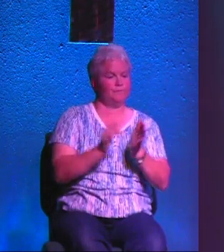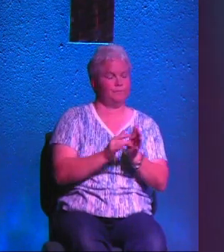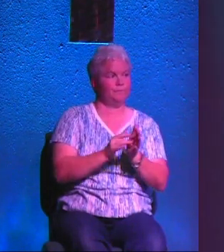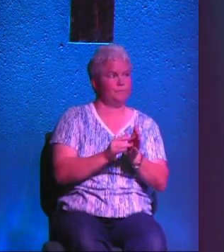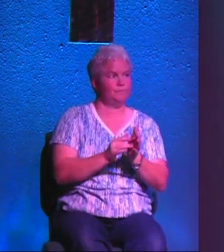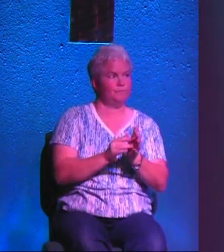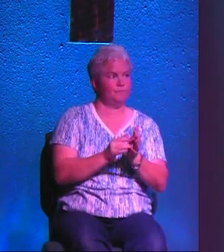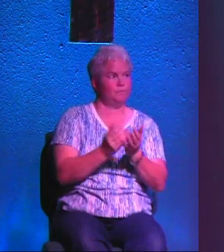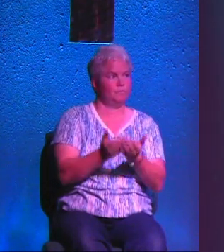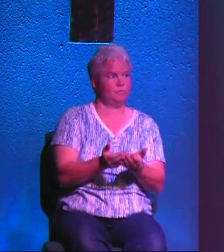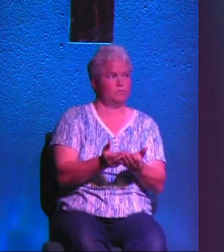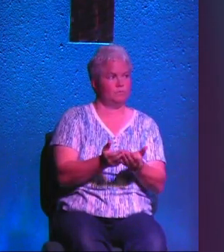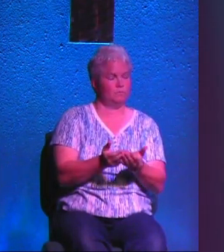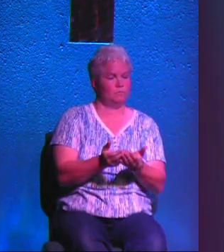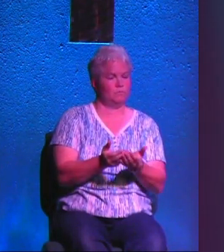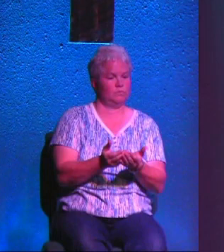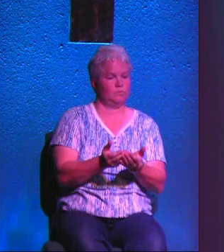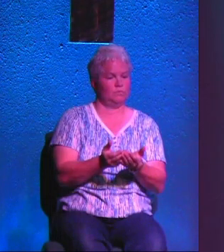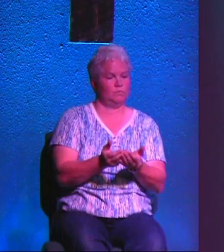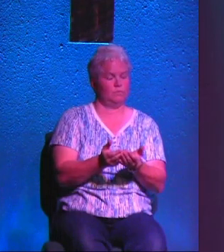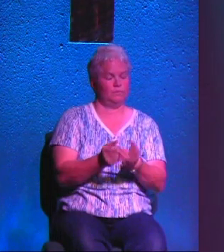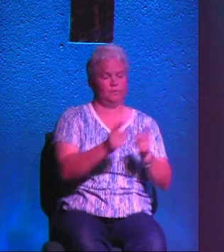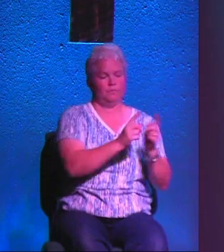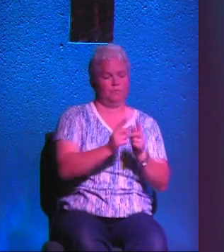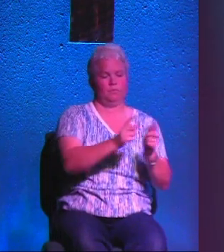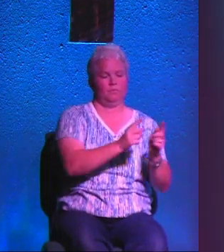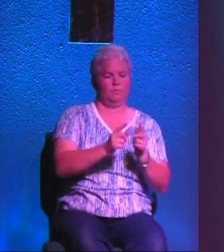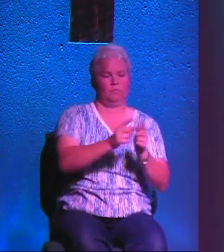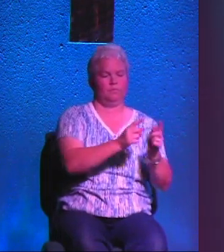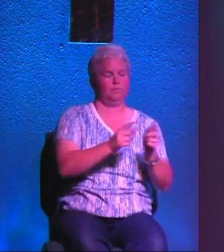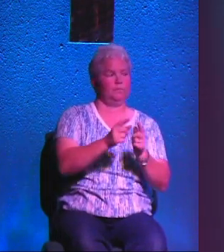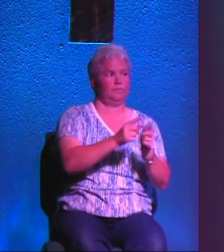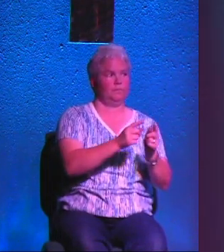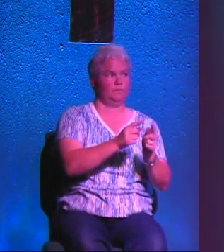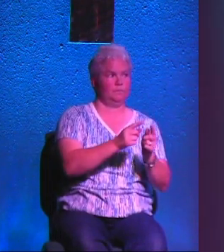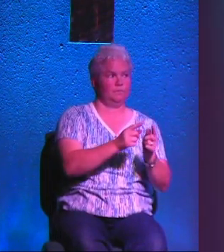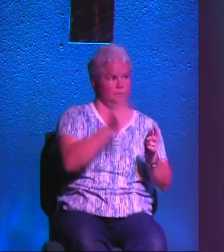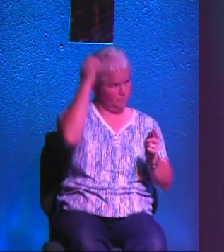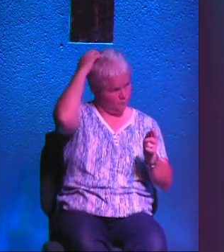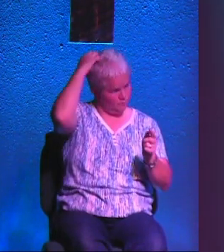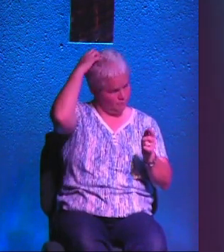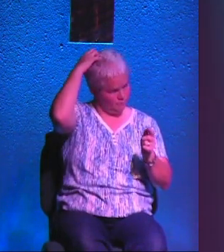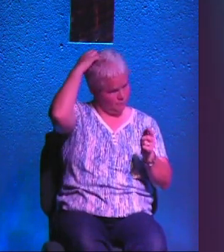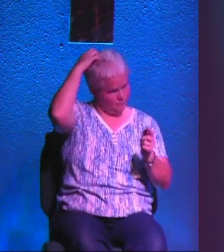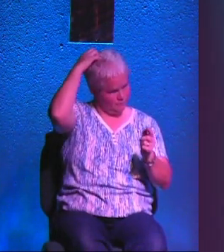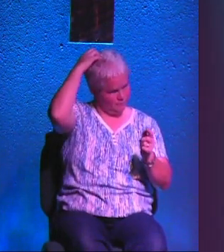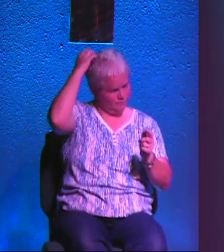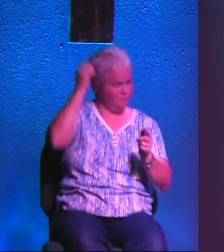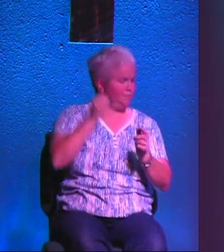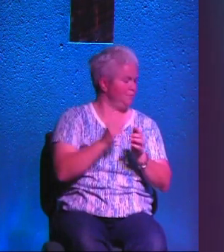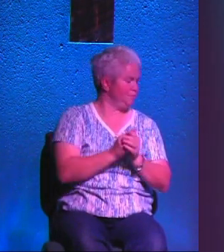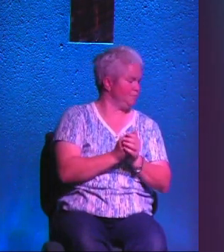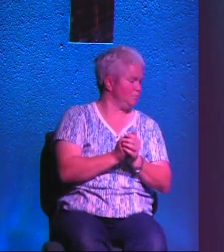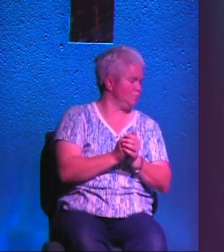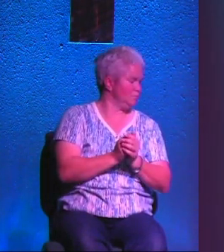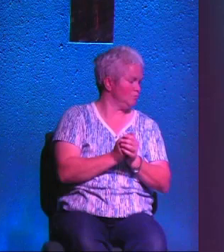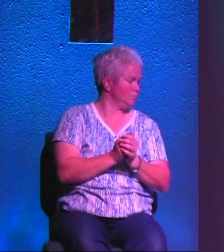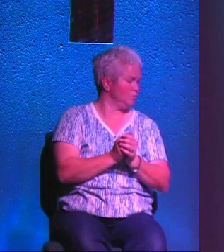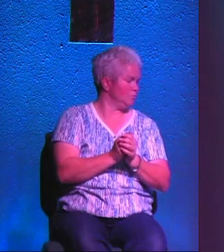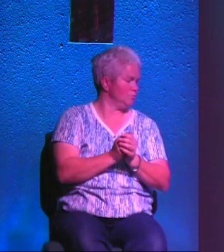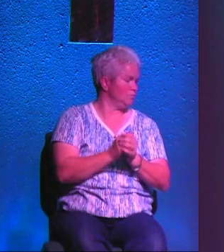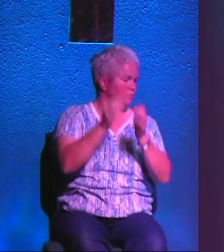correct, you can then take that and figure out what you need to do with that. See, I cannot stress this enough,